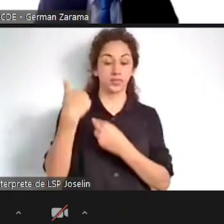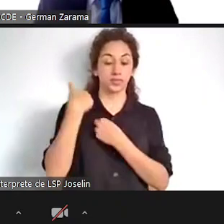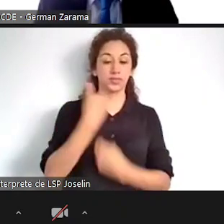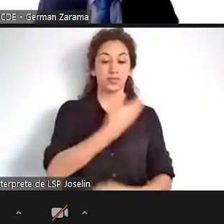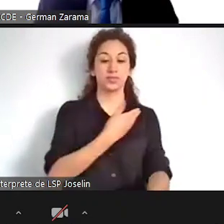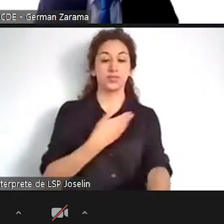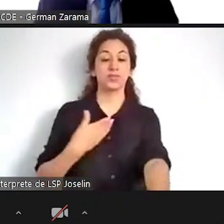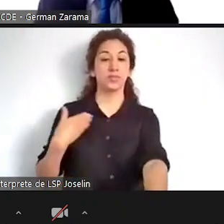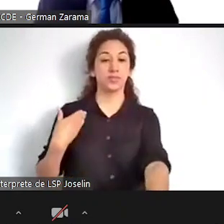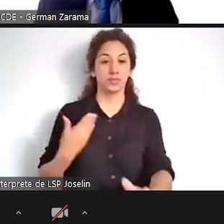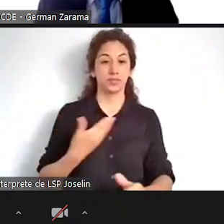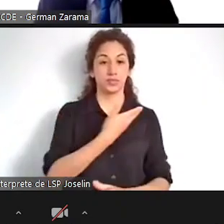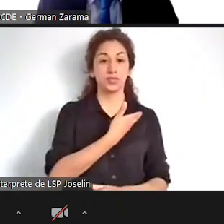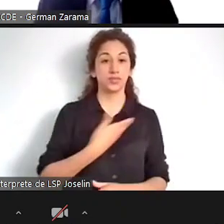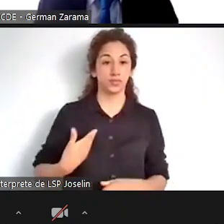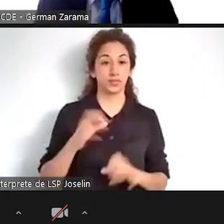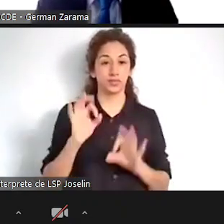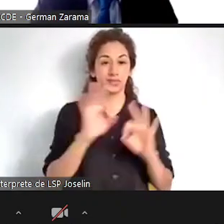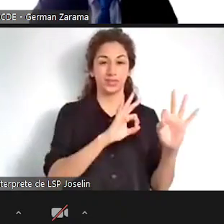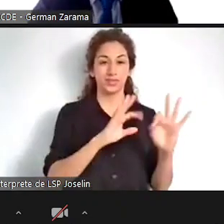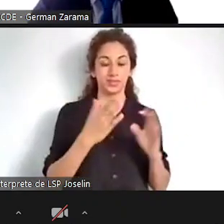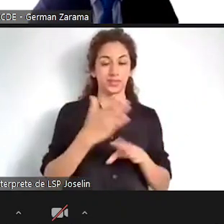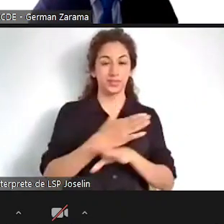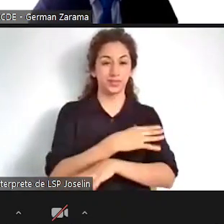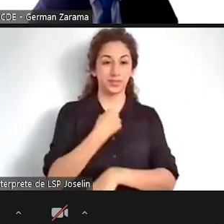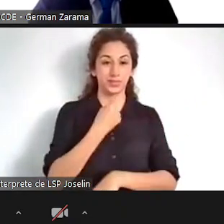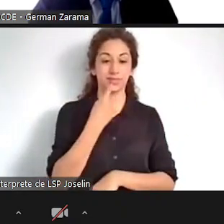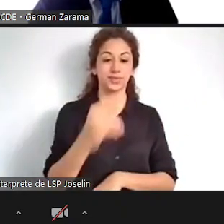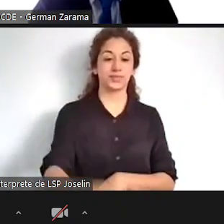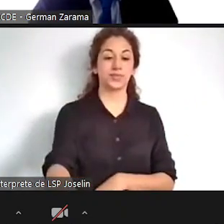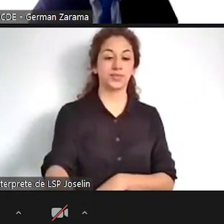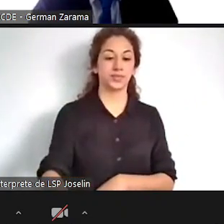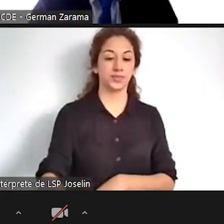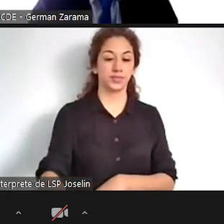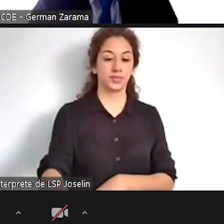the government has to make action take actions